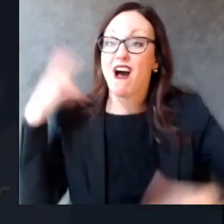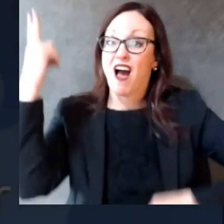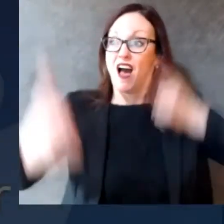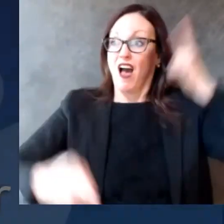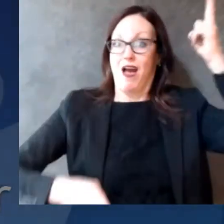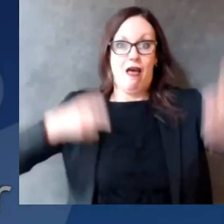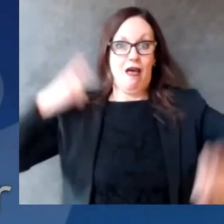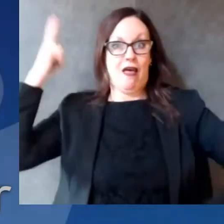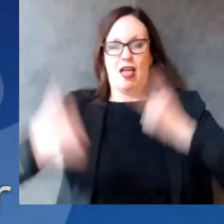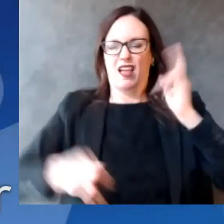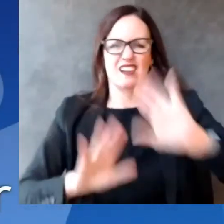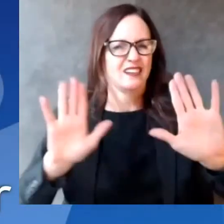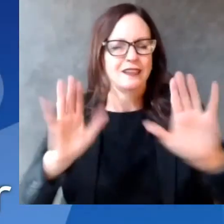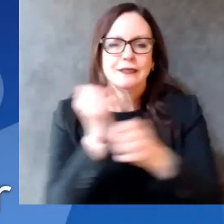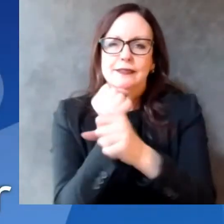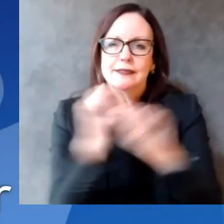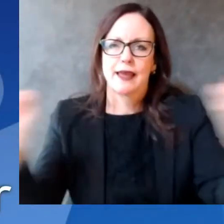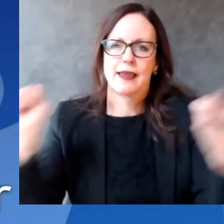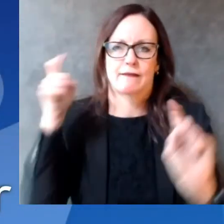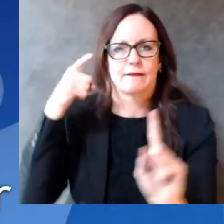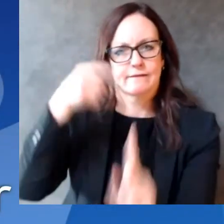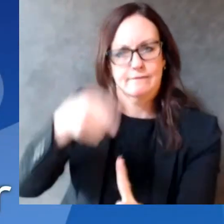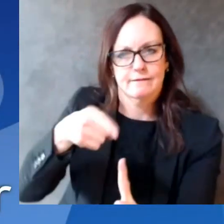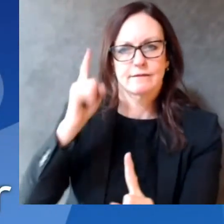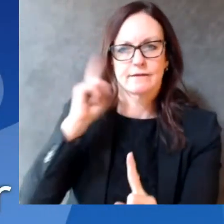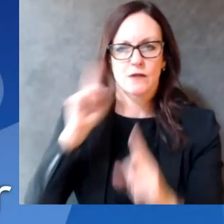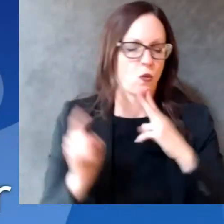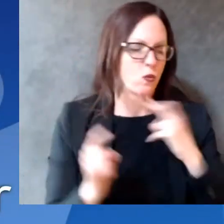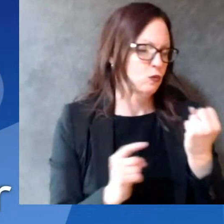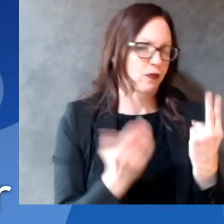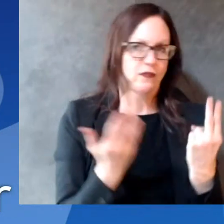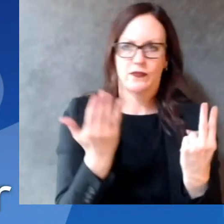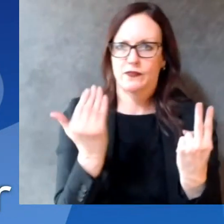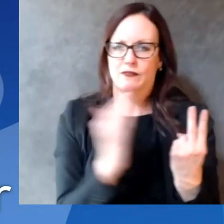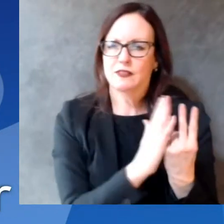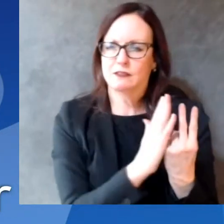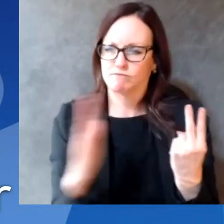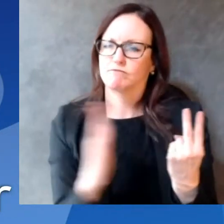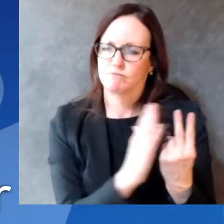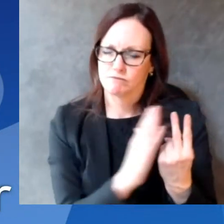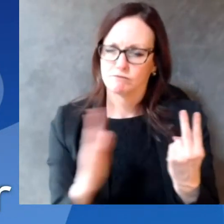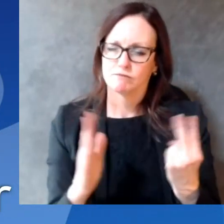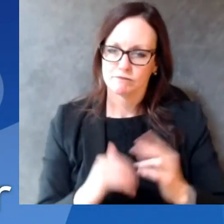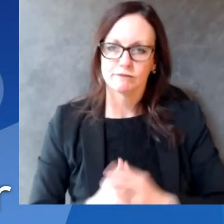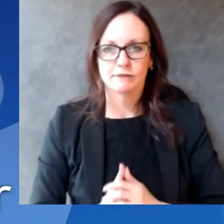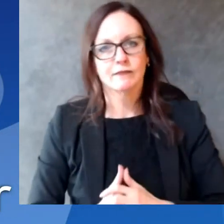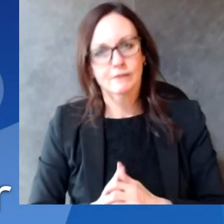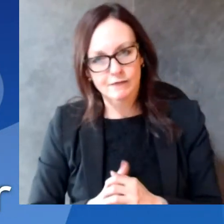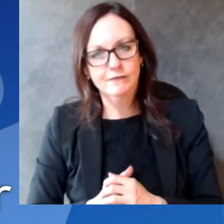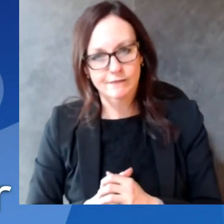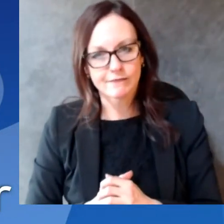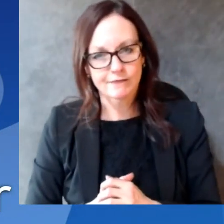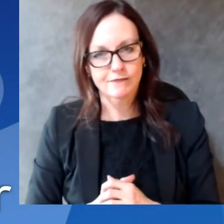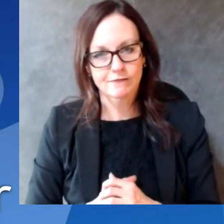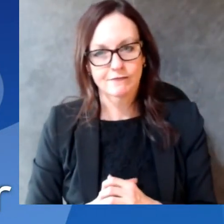Thank you for that. Let's give our next question now to McKenna Alexander, News 18 in Eau Claire.